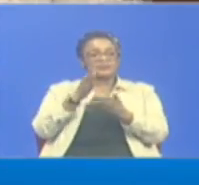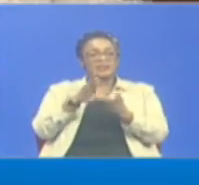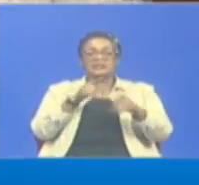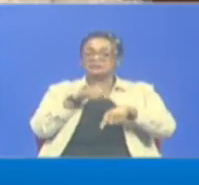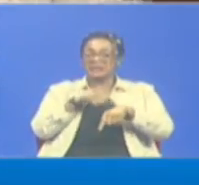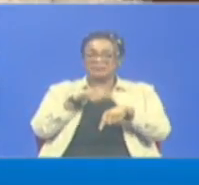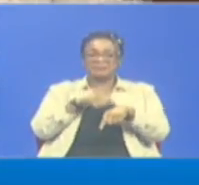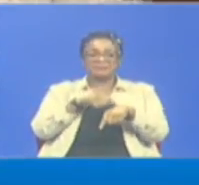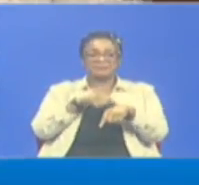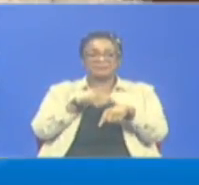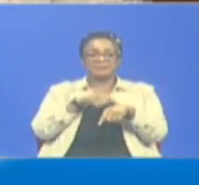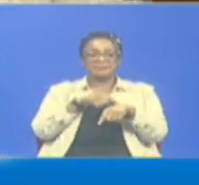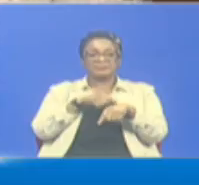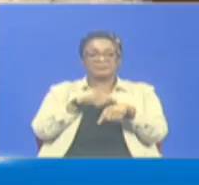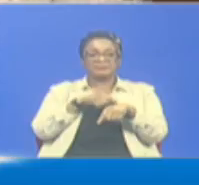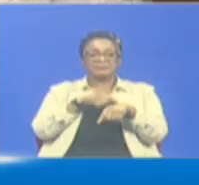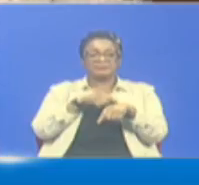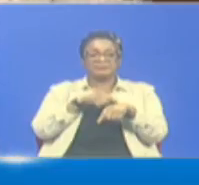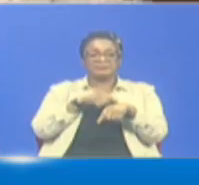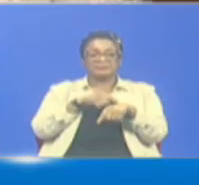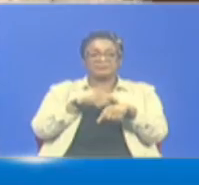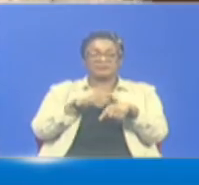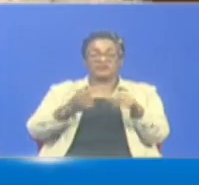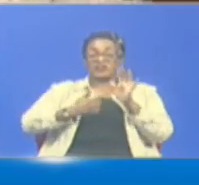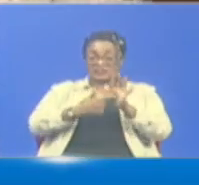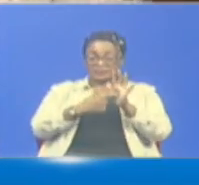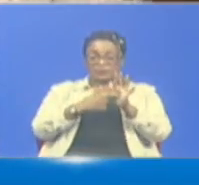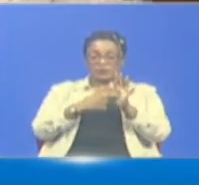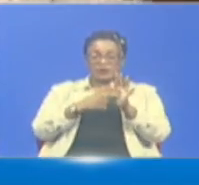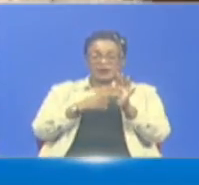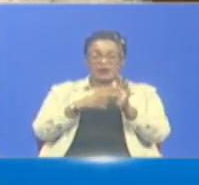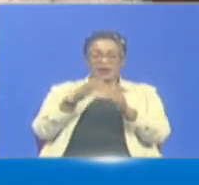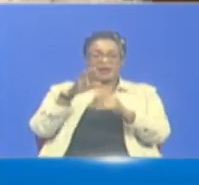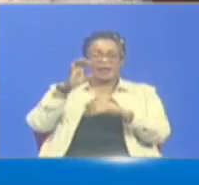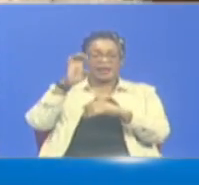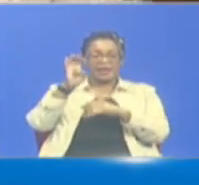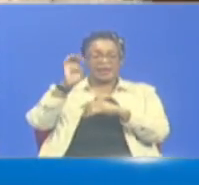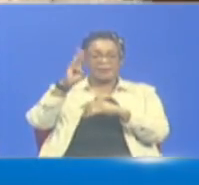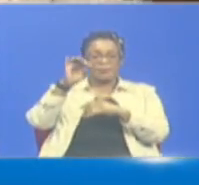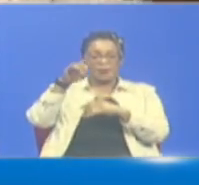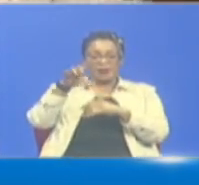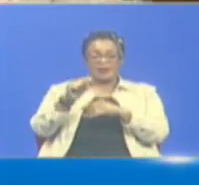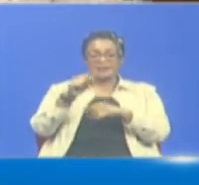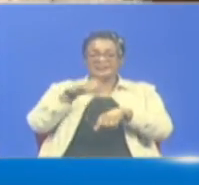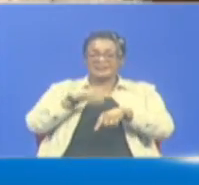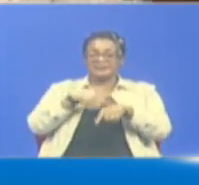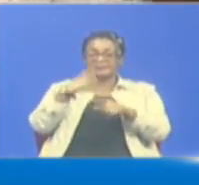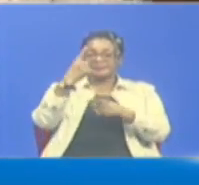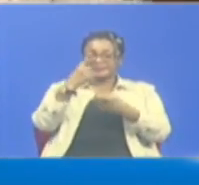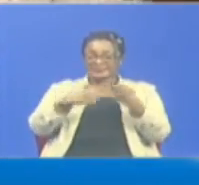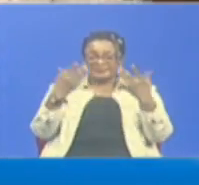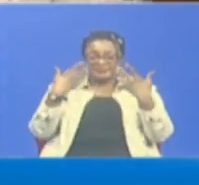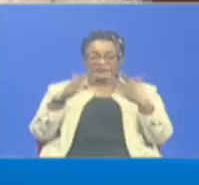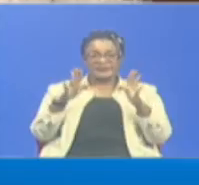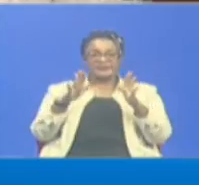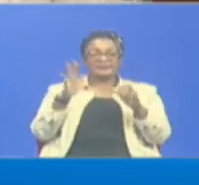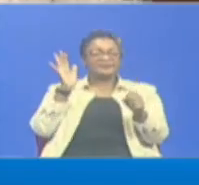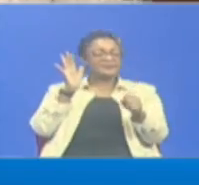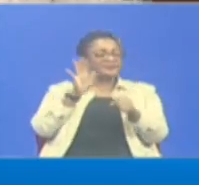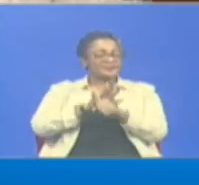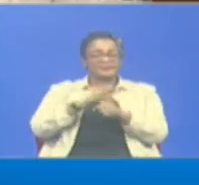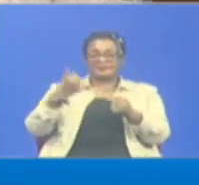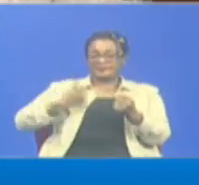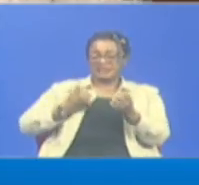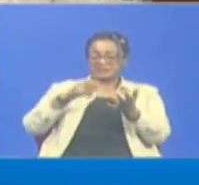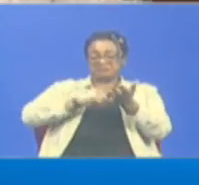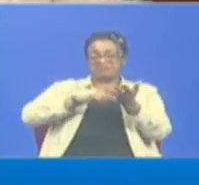find, according to Evora, the lockdown, by the time a year was over, a lot of girls dropped out of school because